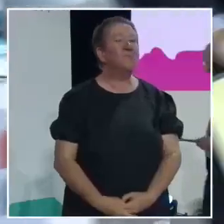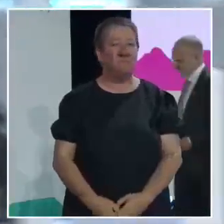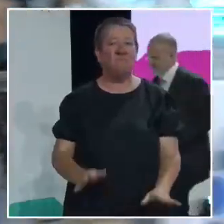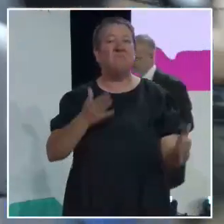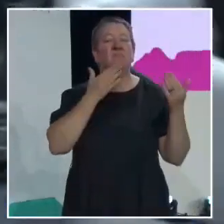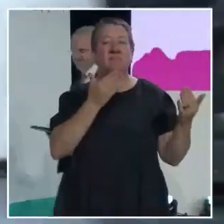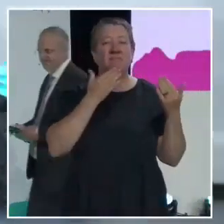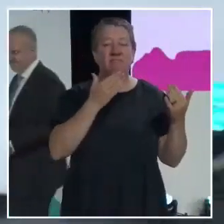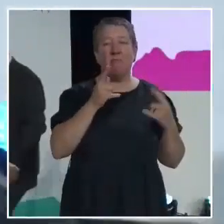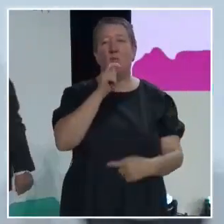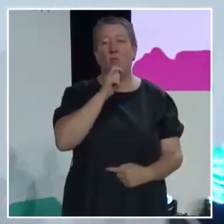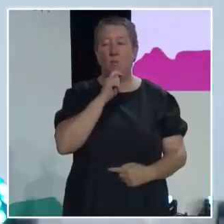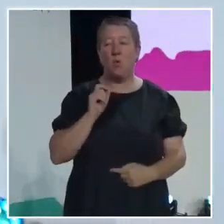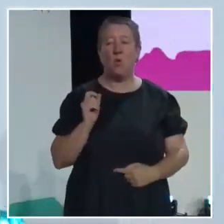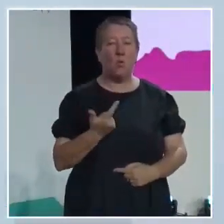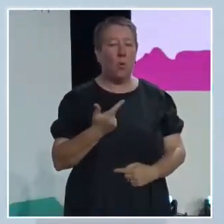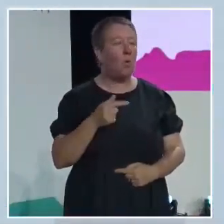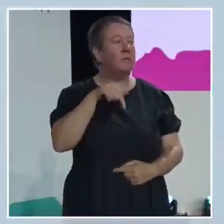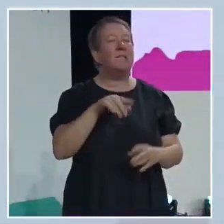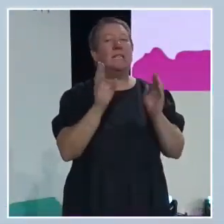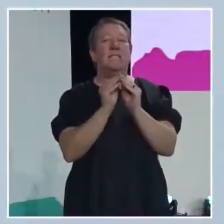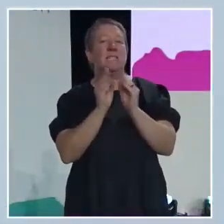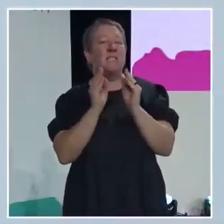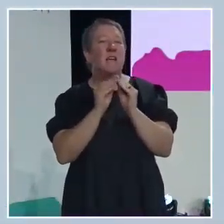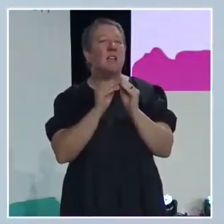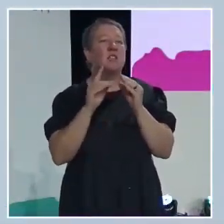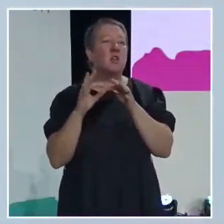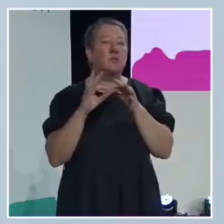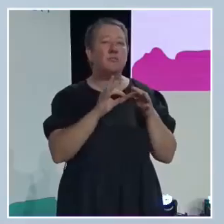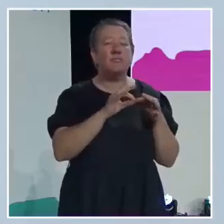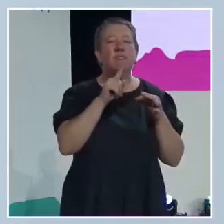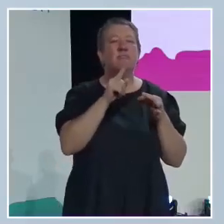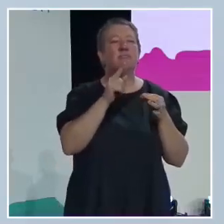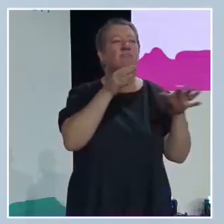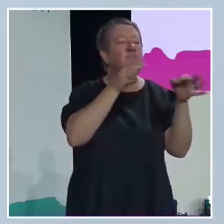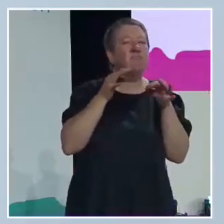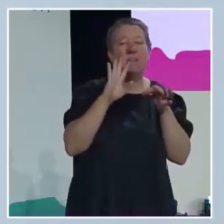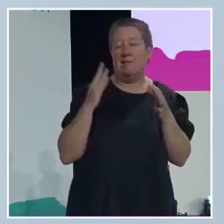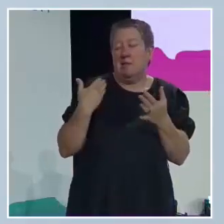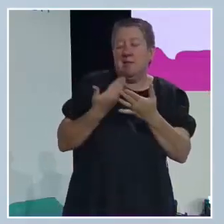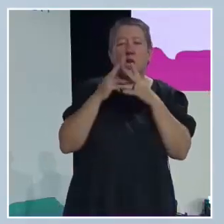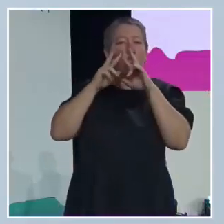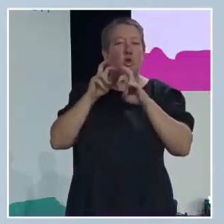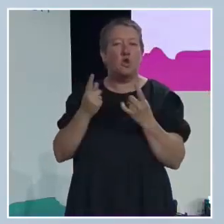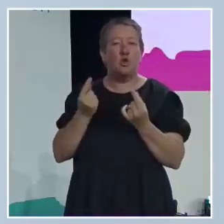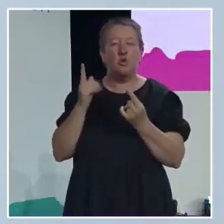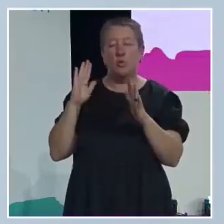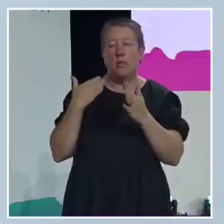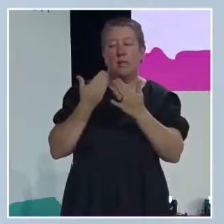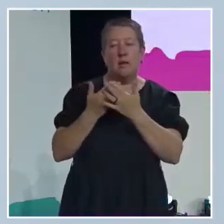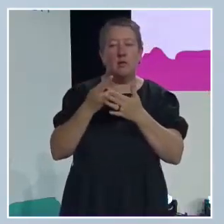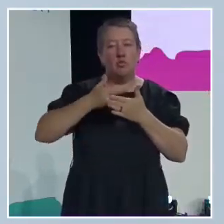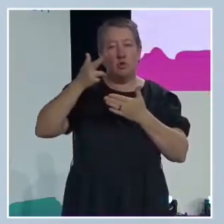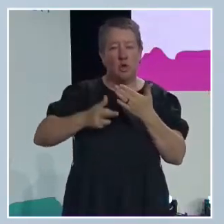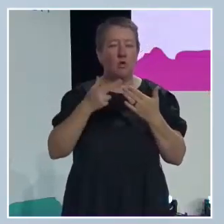Thank you so much. Good morning, everyone. So this session is really about providing you with the latest results of the research that we've been conducting within